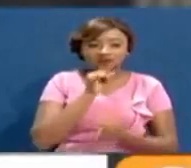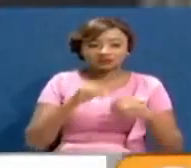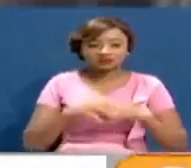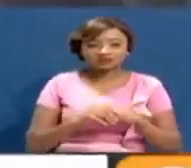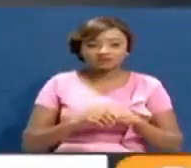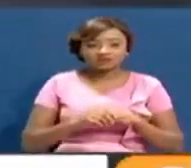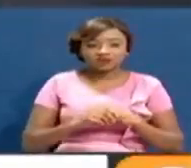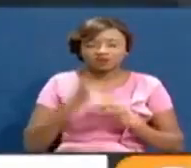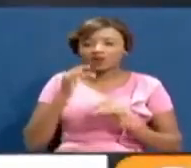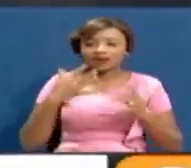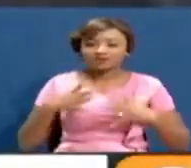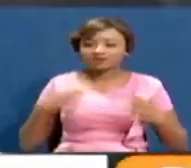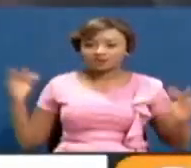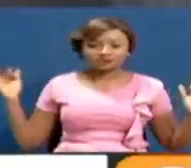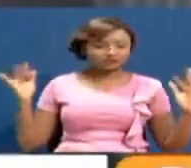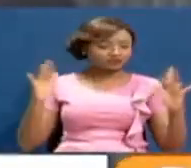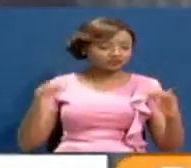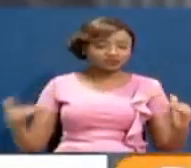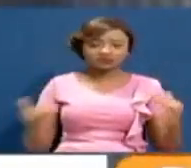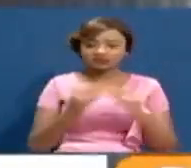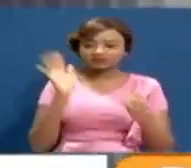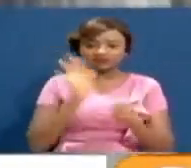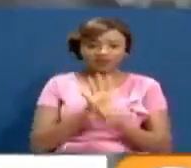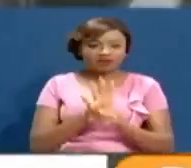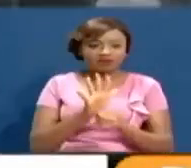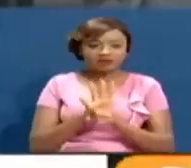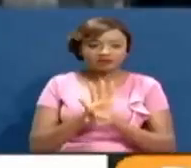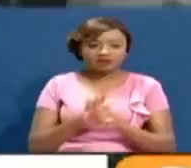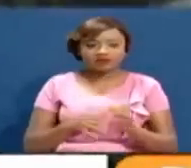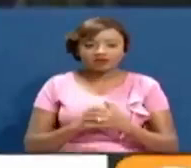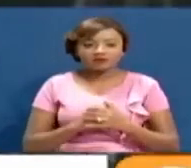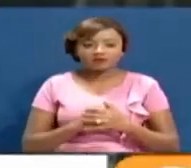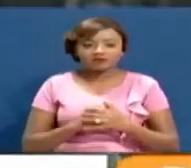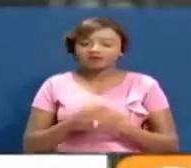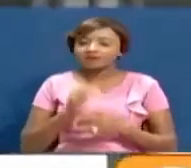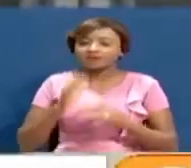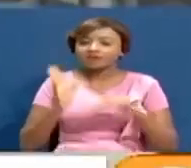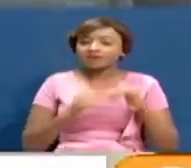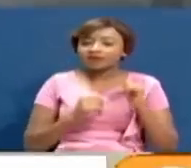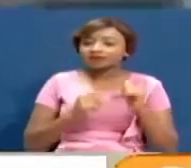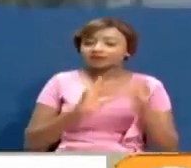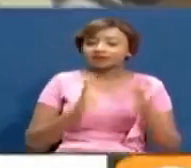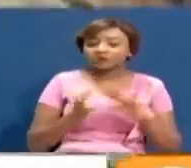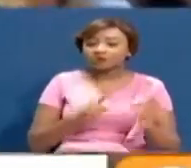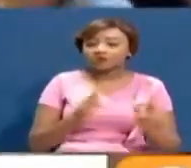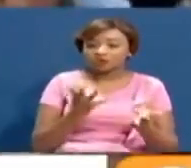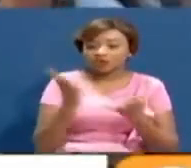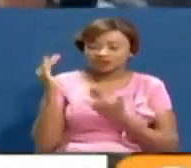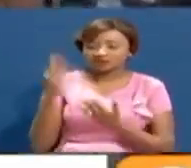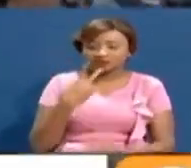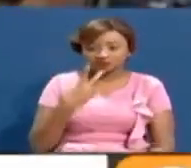a crowd larger than the 200 people recommended by the Electoral Commission as a coronavirus prevention measure.